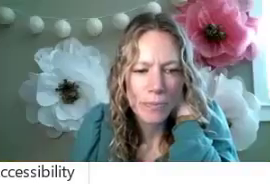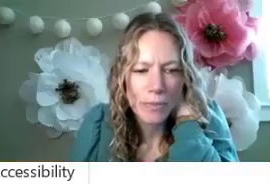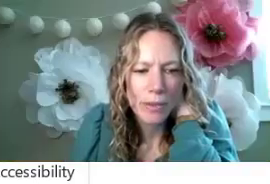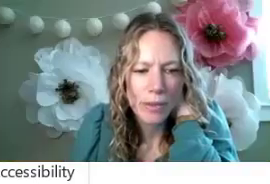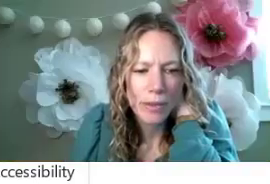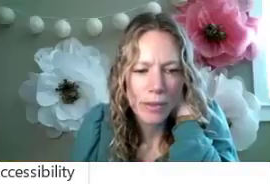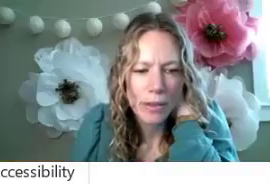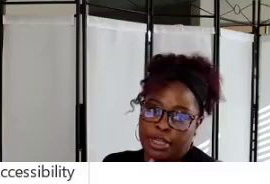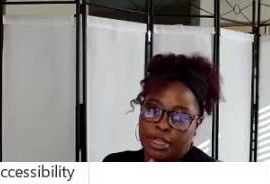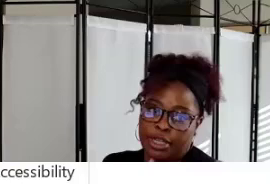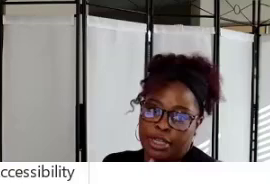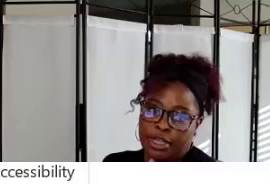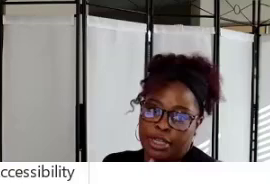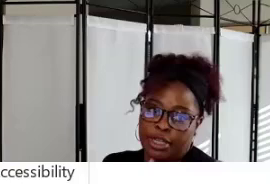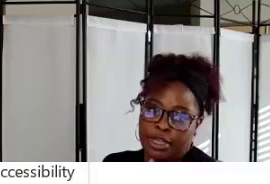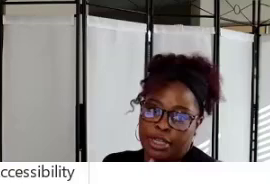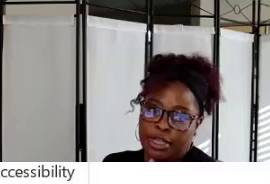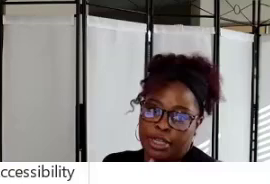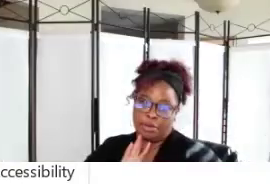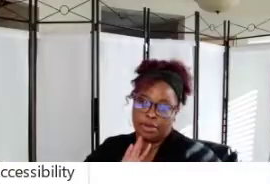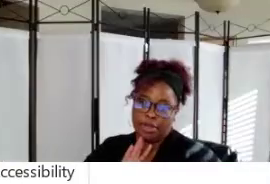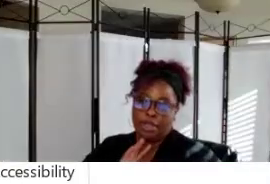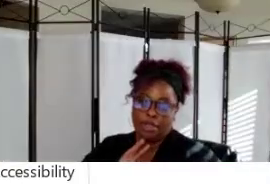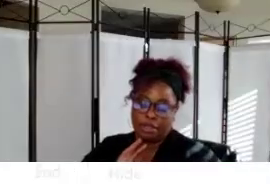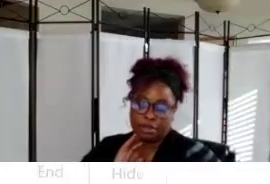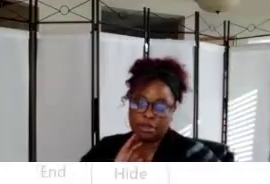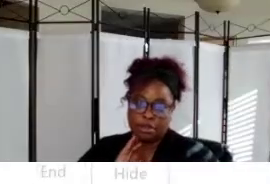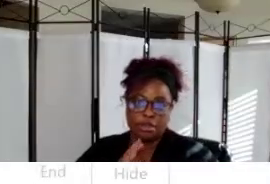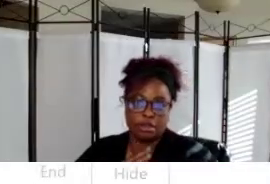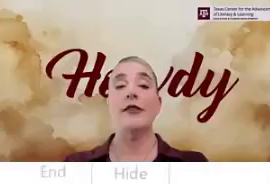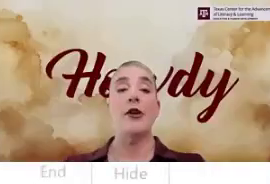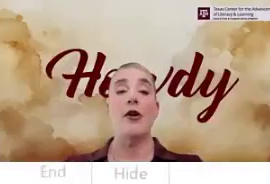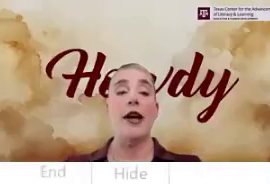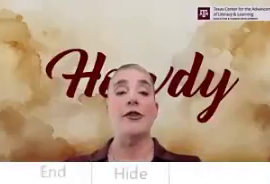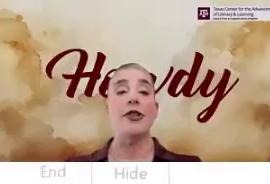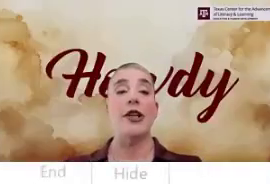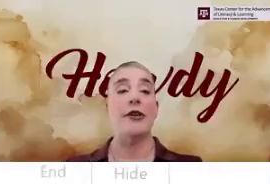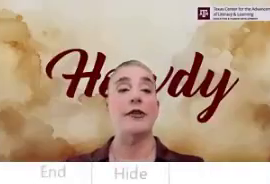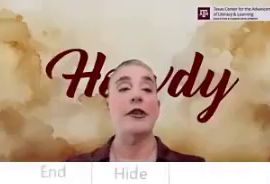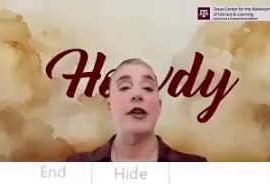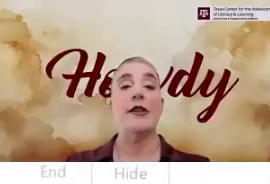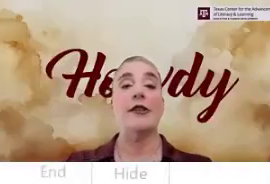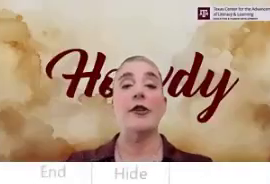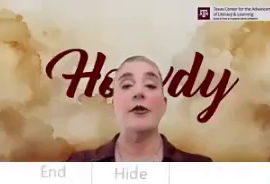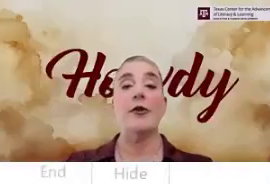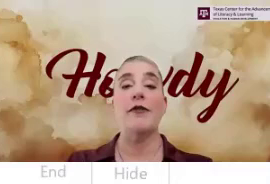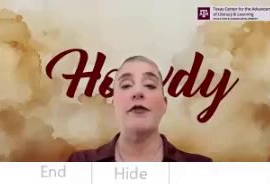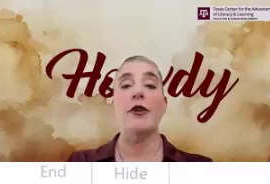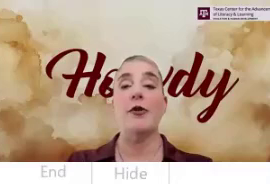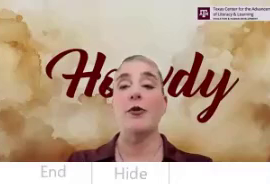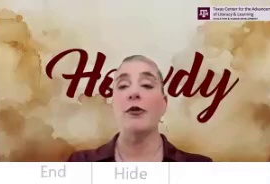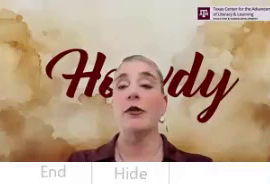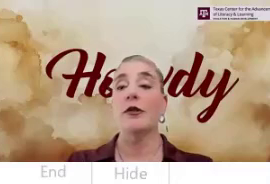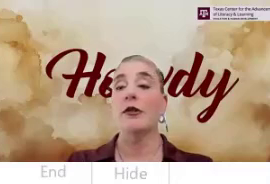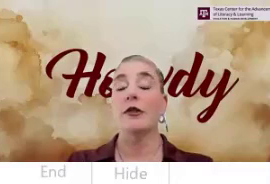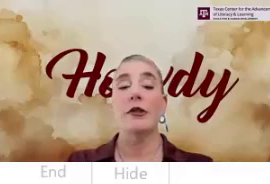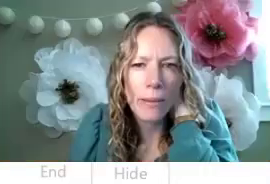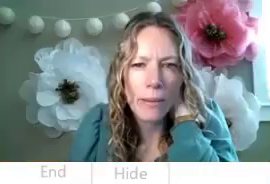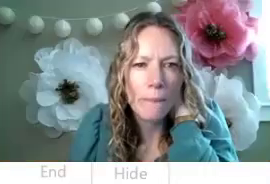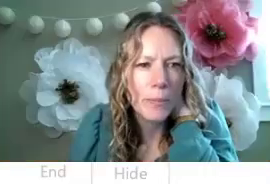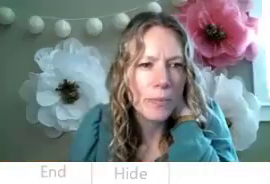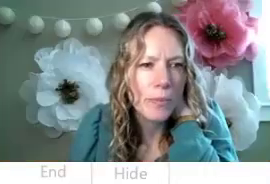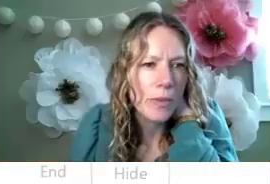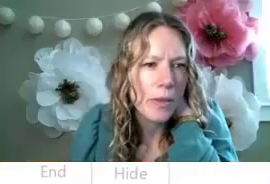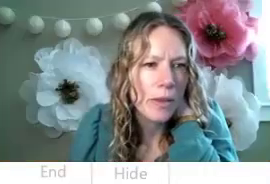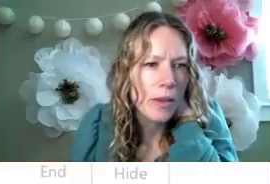you. It's All under right. the review tab, Heather. I think. That's right, yeah. Uh-huh. Maxine, go ahead, share. It's Okay. under review,